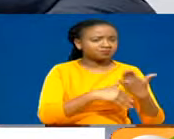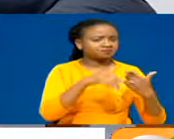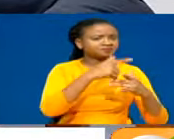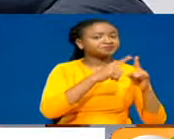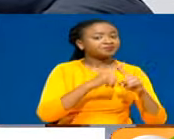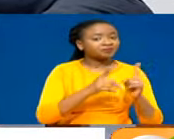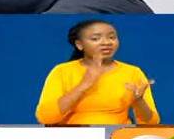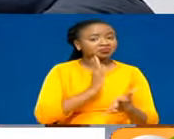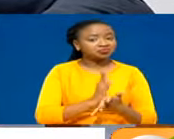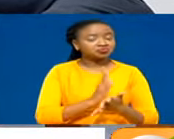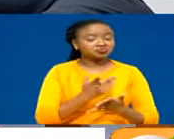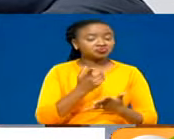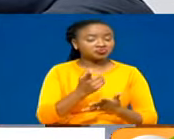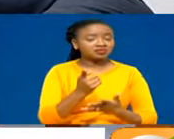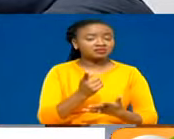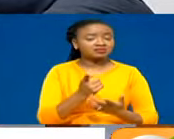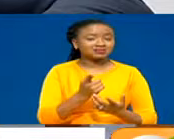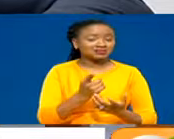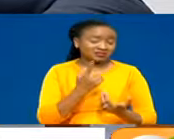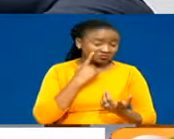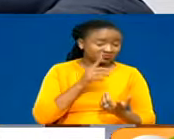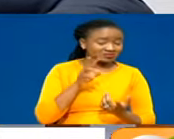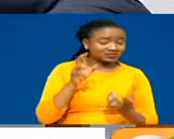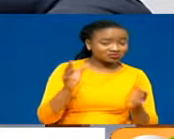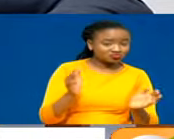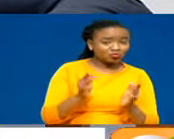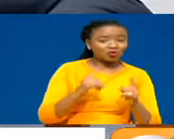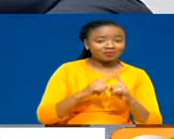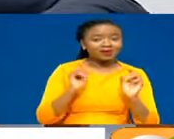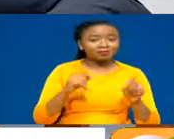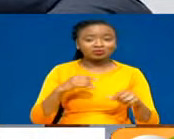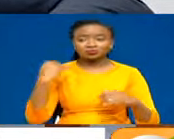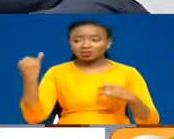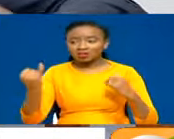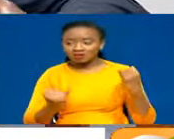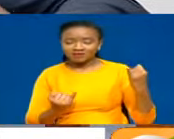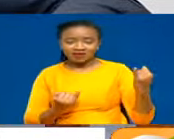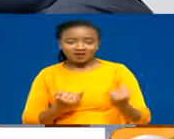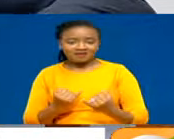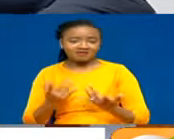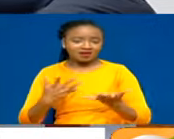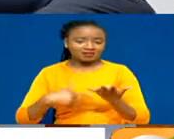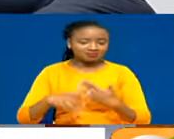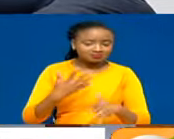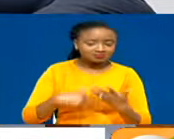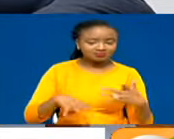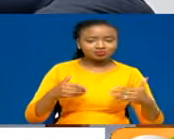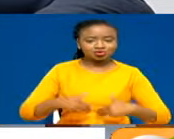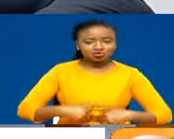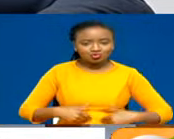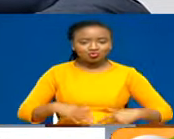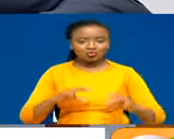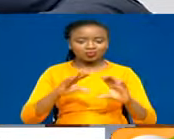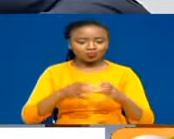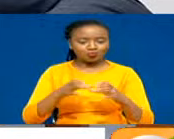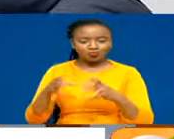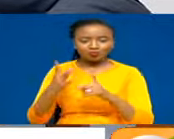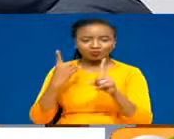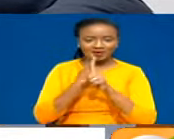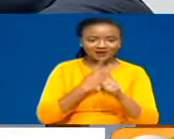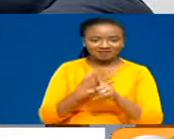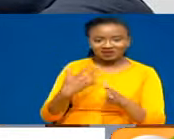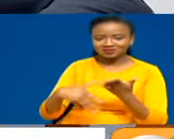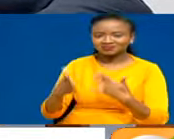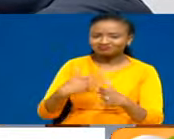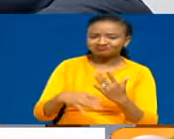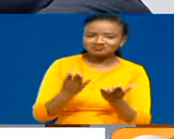of little things in the community that are going to help people, young youth, grow, interact with each other. And we need these,